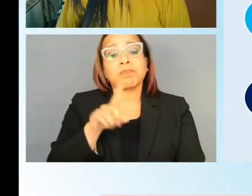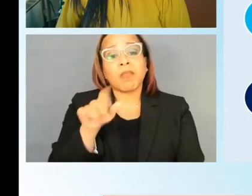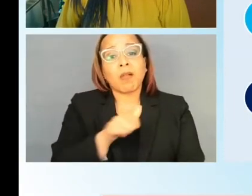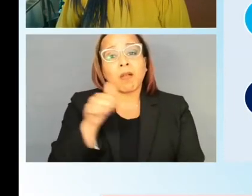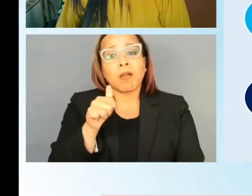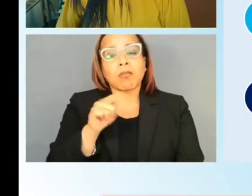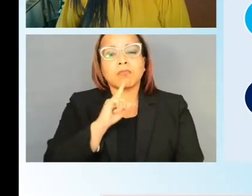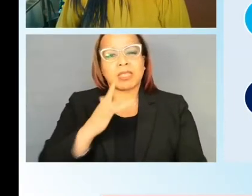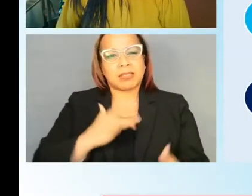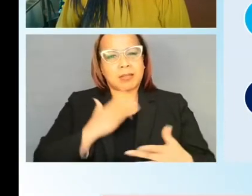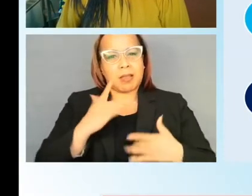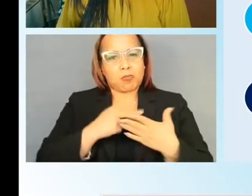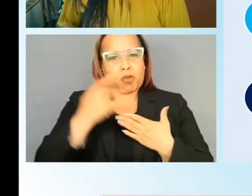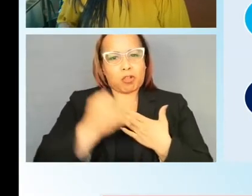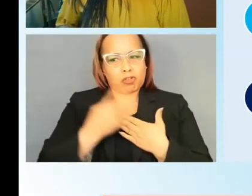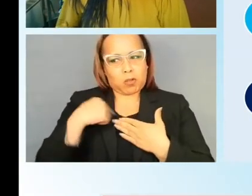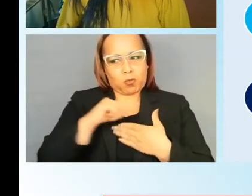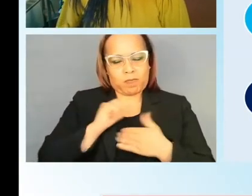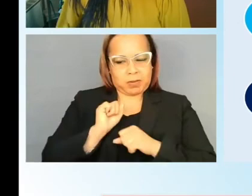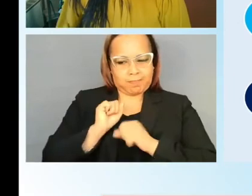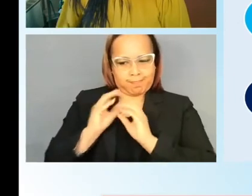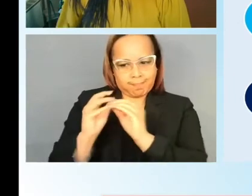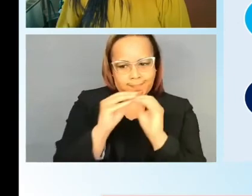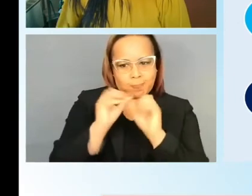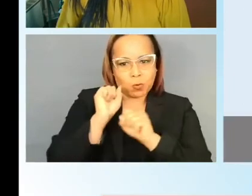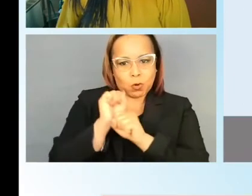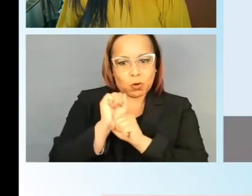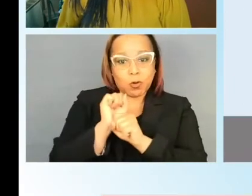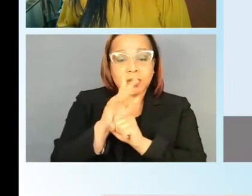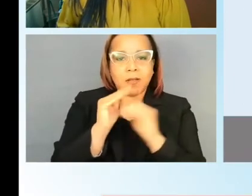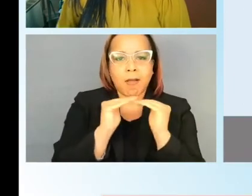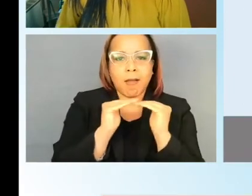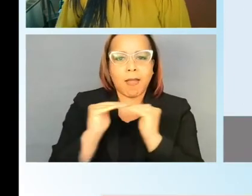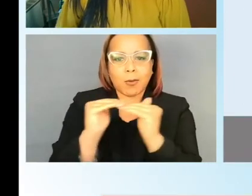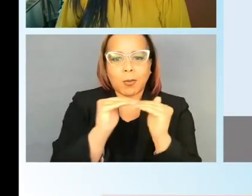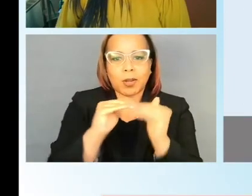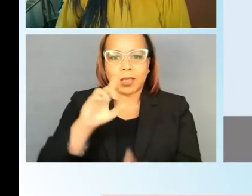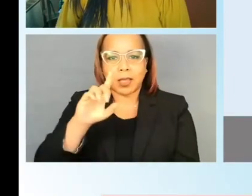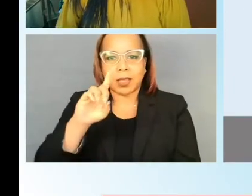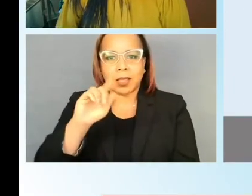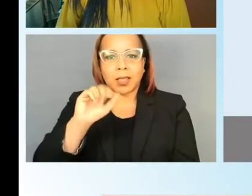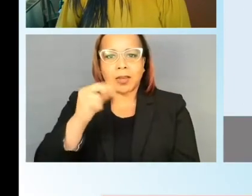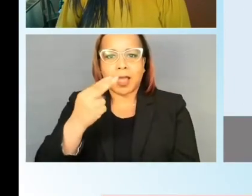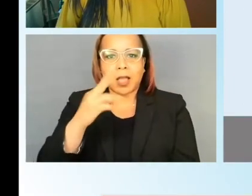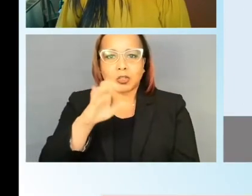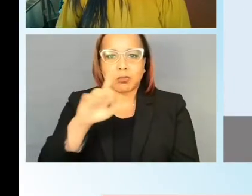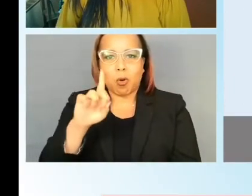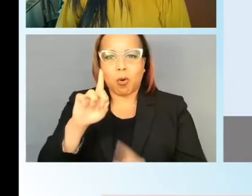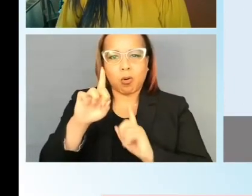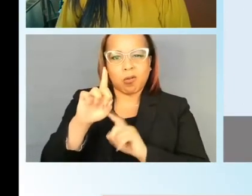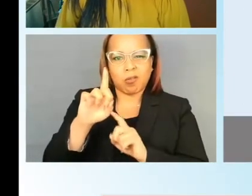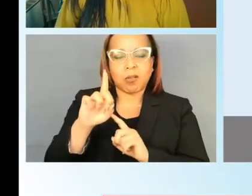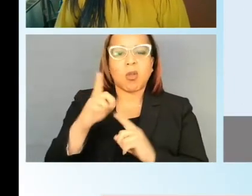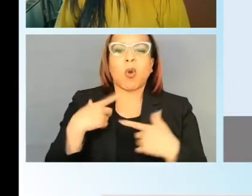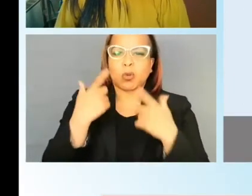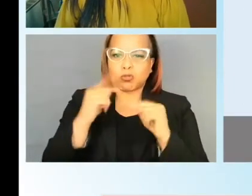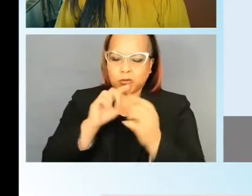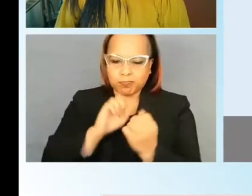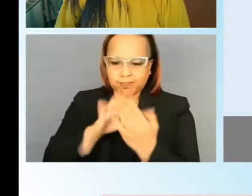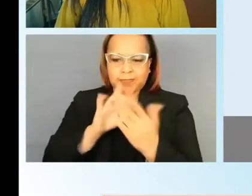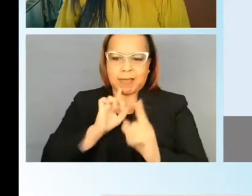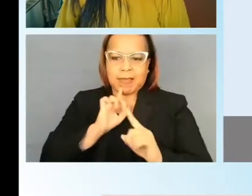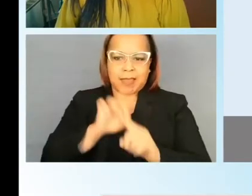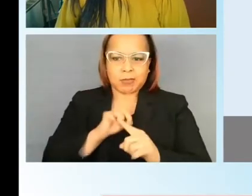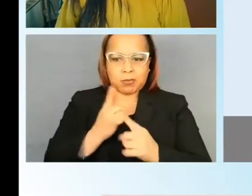exciting project that we've been working on is the equity dashboard, which is one way in which we are trying to answer the question